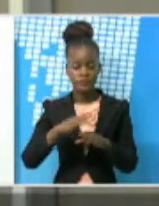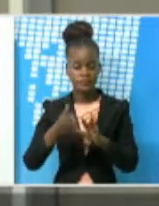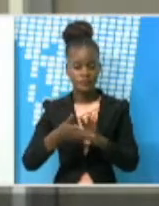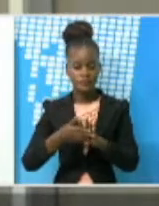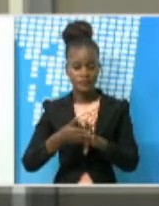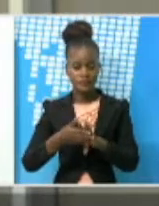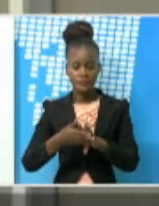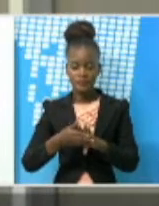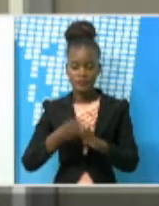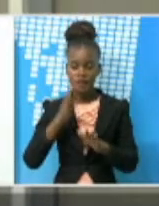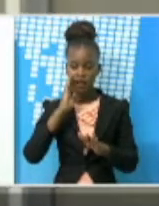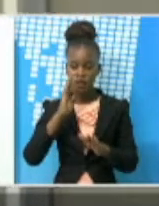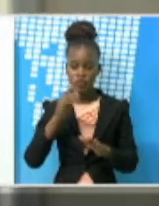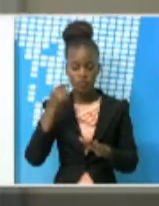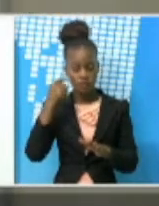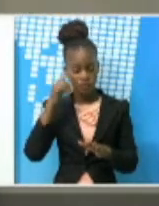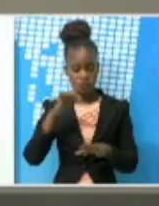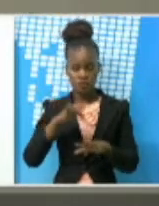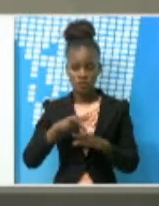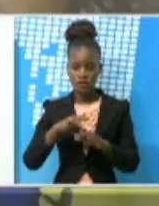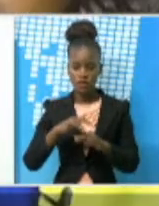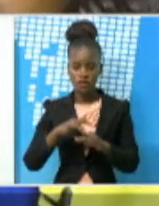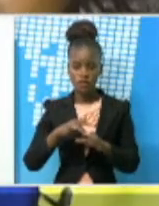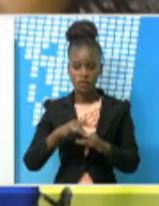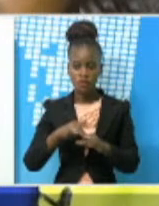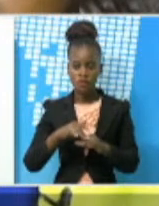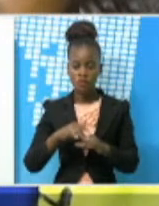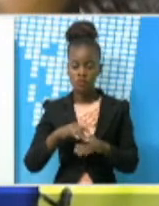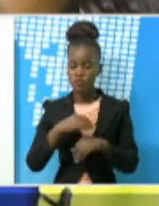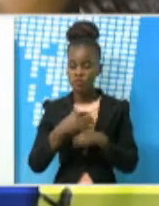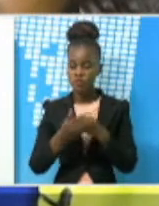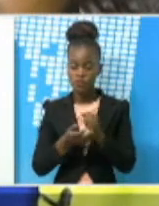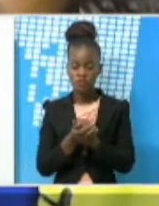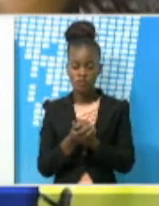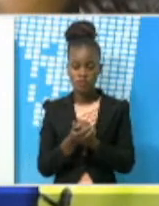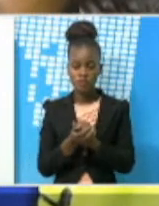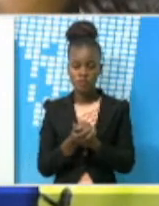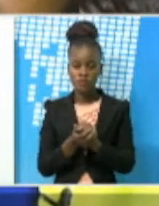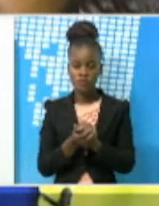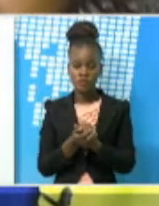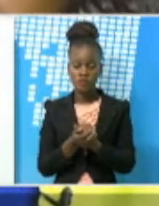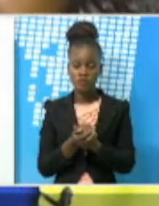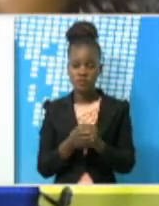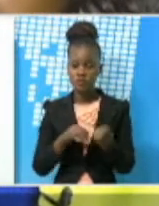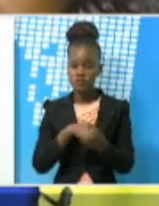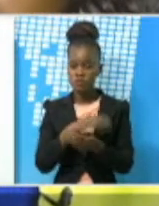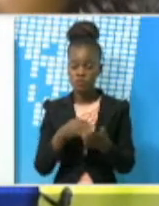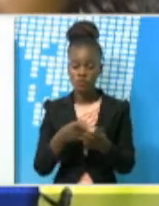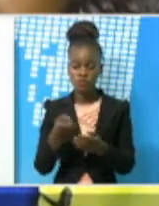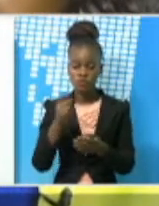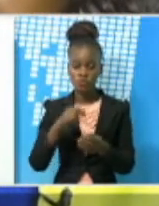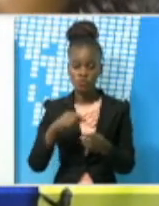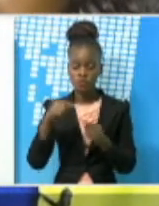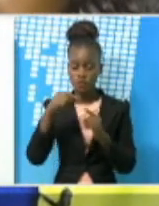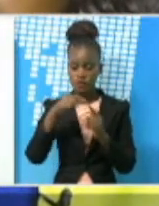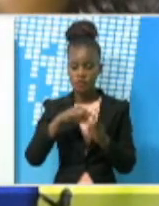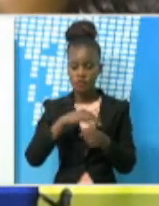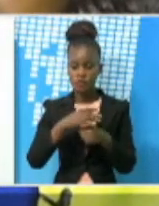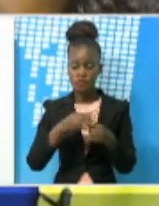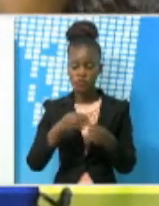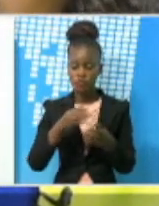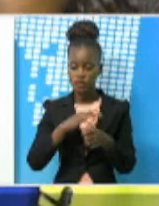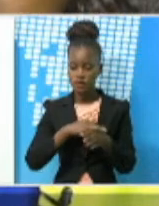But we'll also be looking at manufacturing an element that they call clinker that is used to manufacture